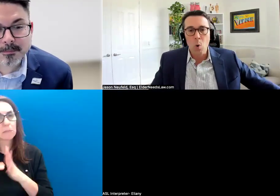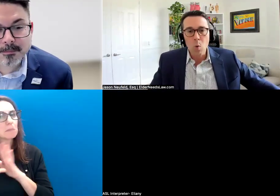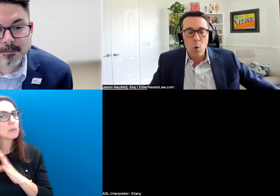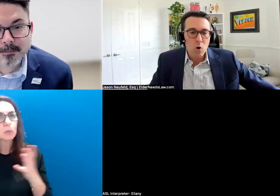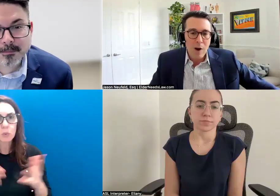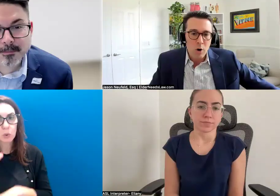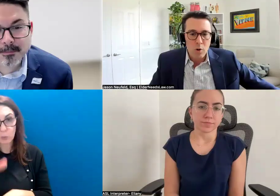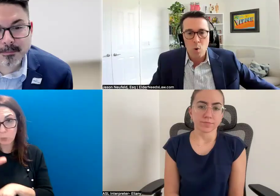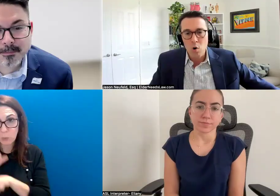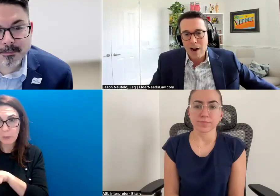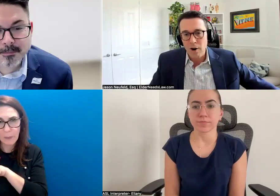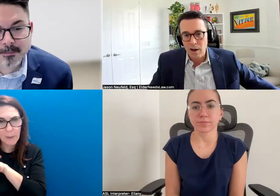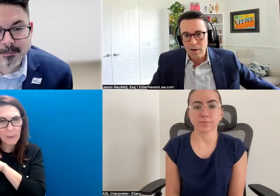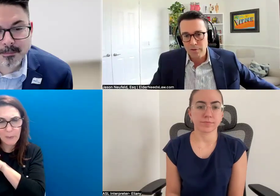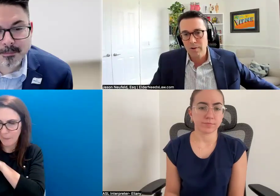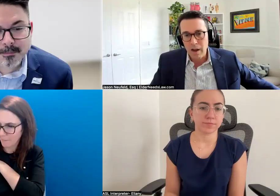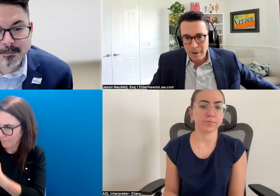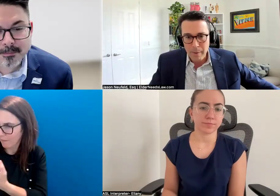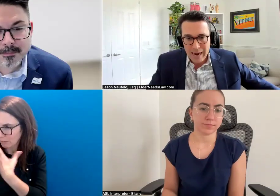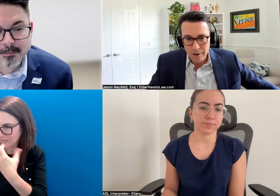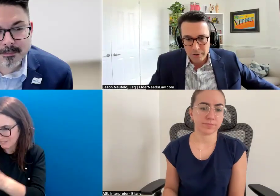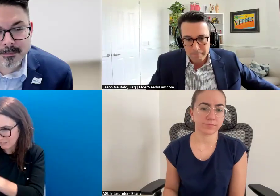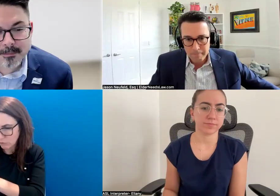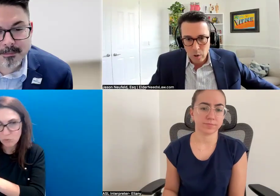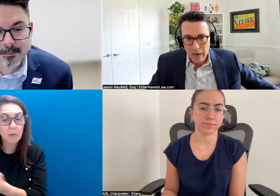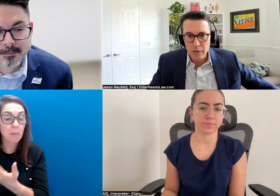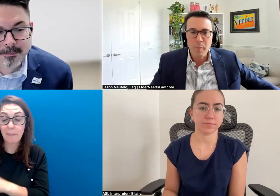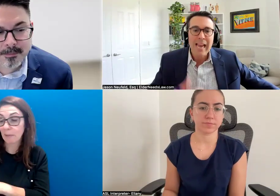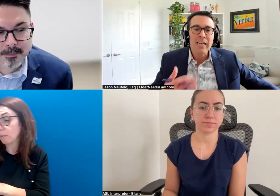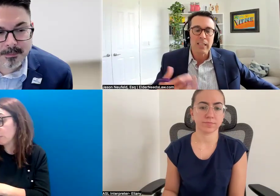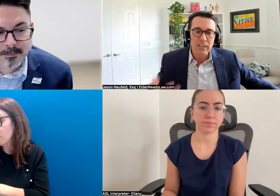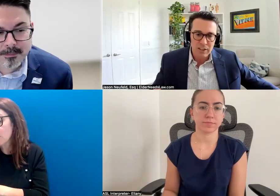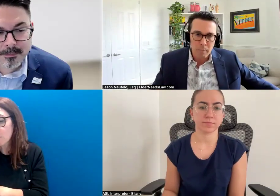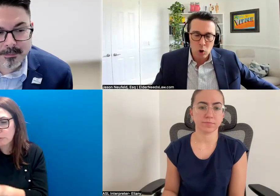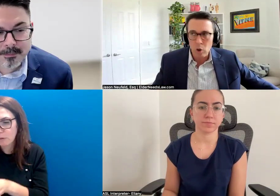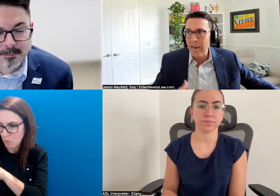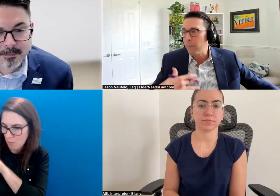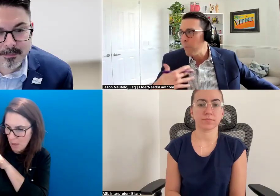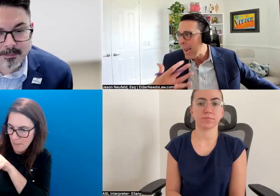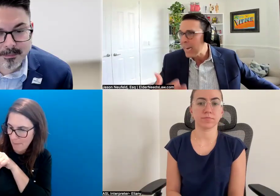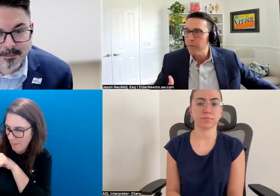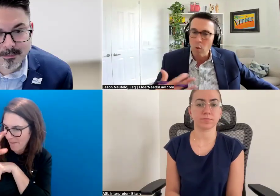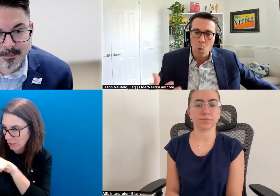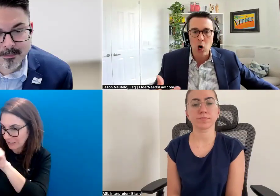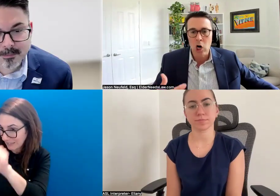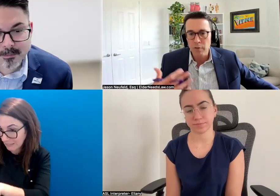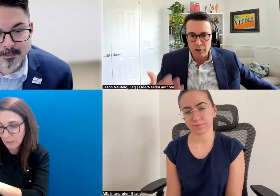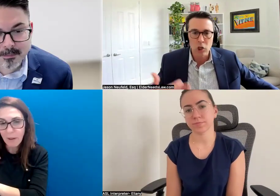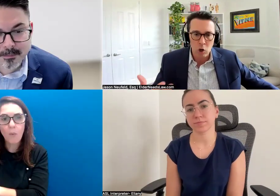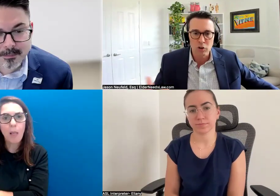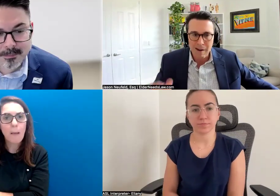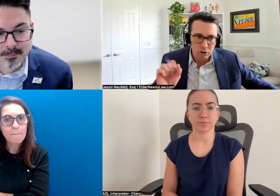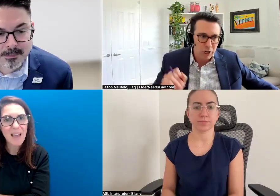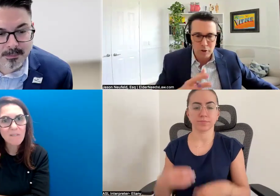on your work record or the work record of maybe a parent. Okay, you've paid into the system. You're like paying for